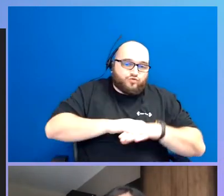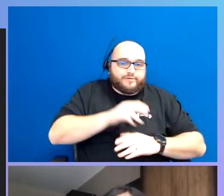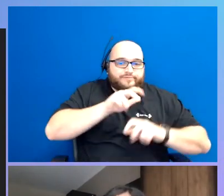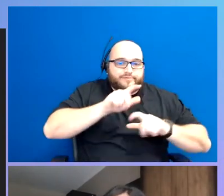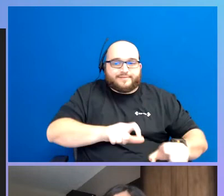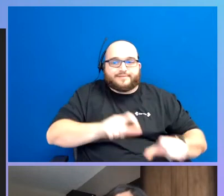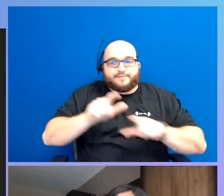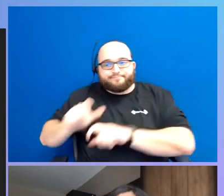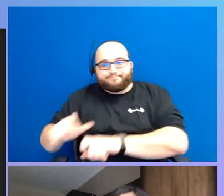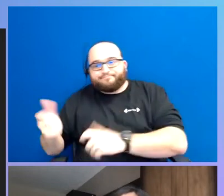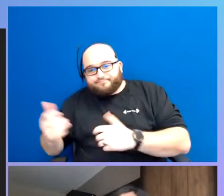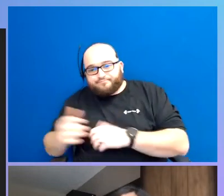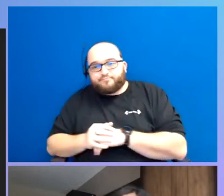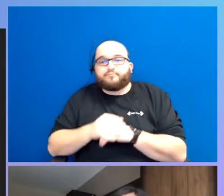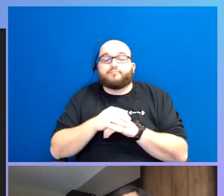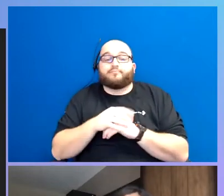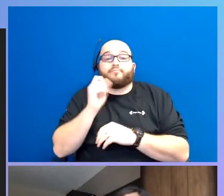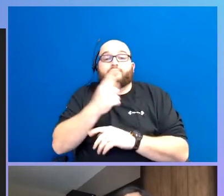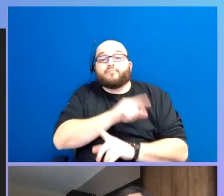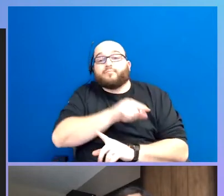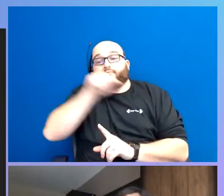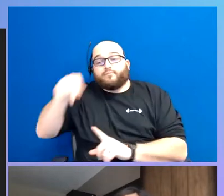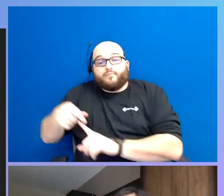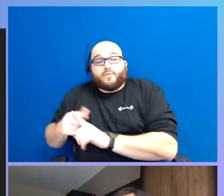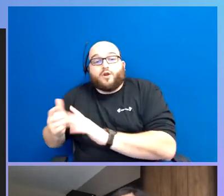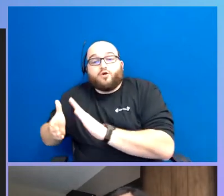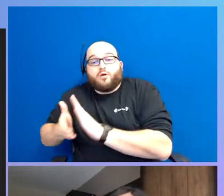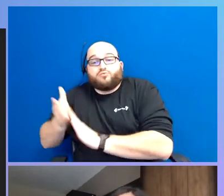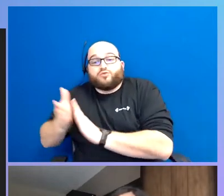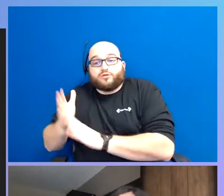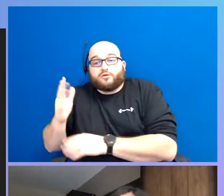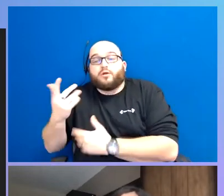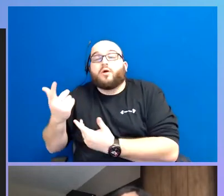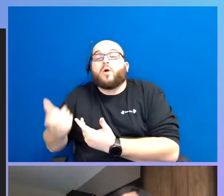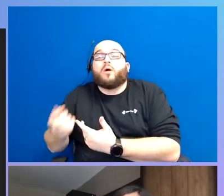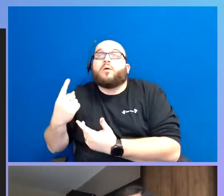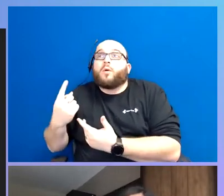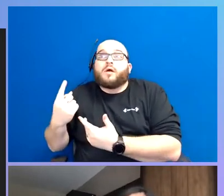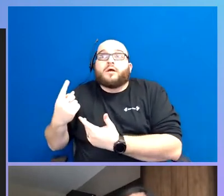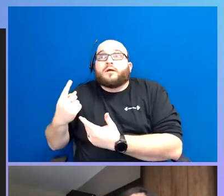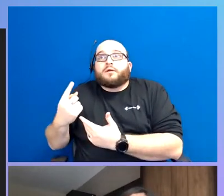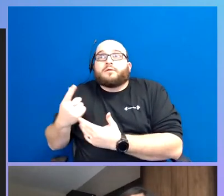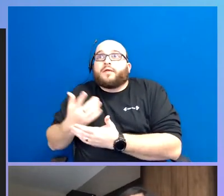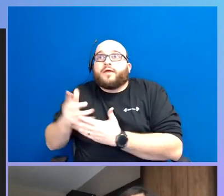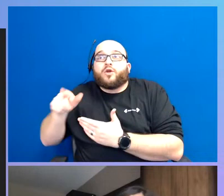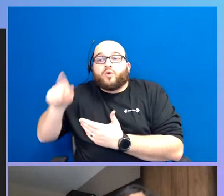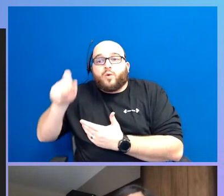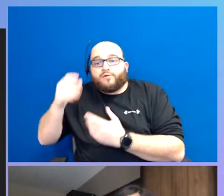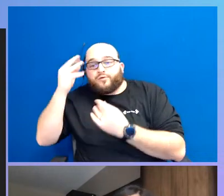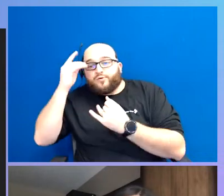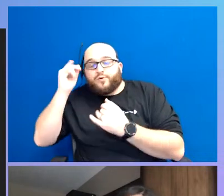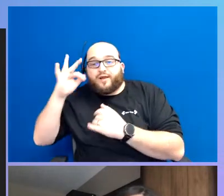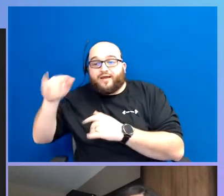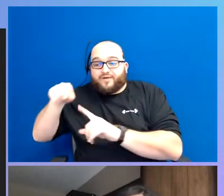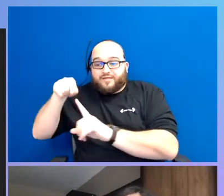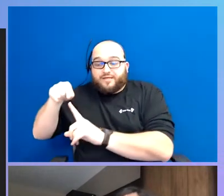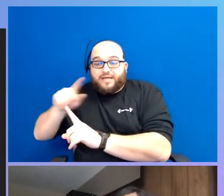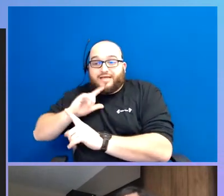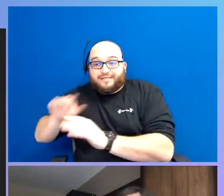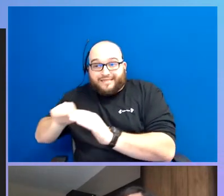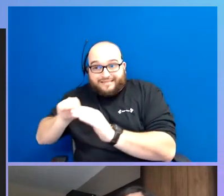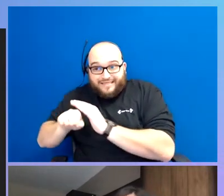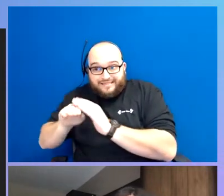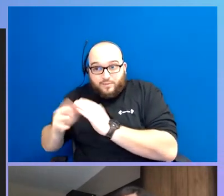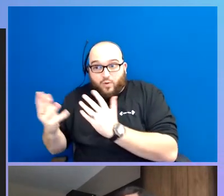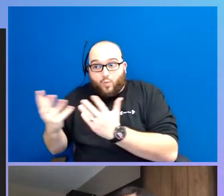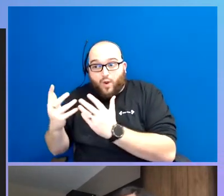Operationally, indicators of whether or not your platform is accessible,